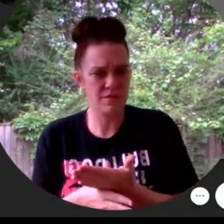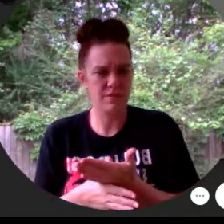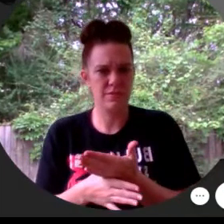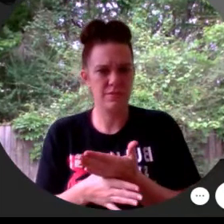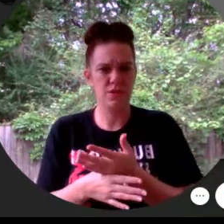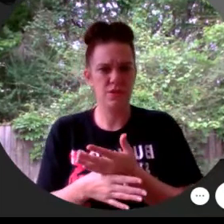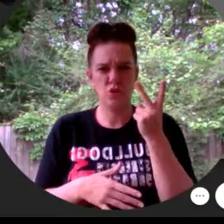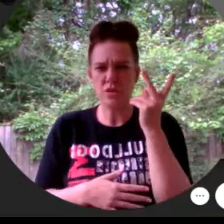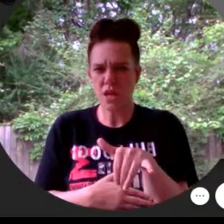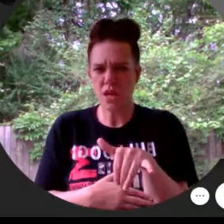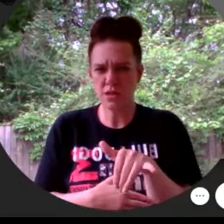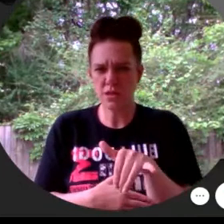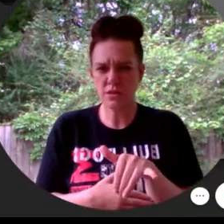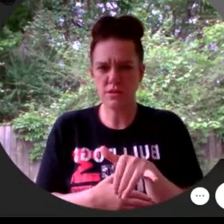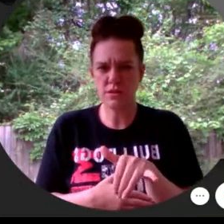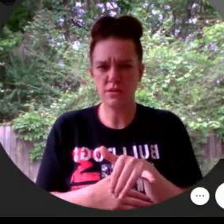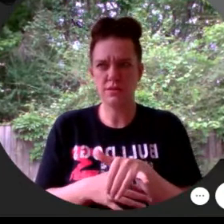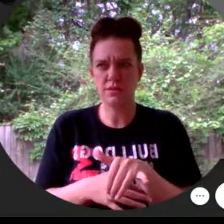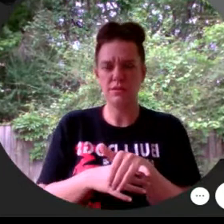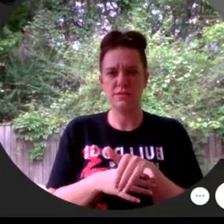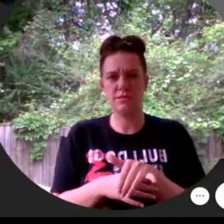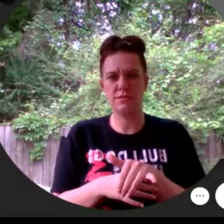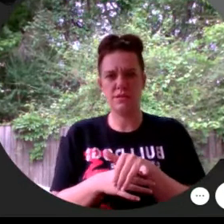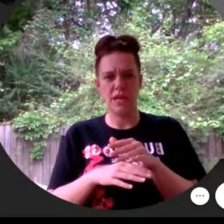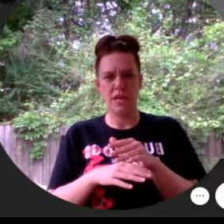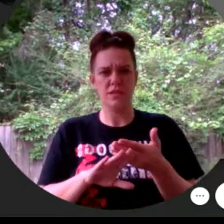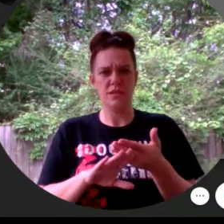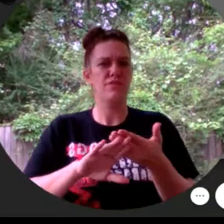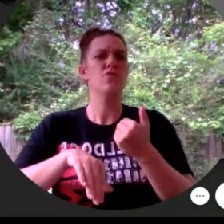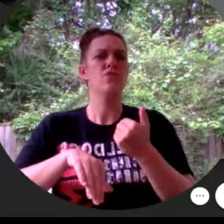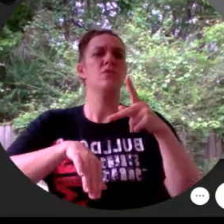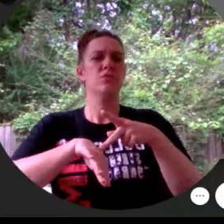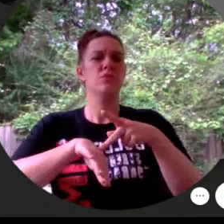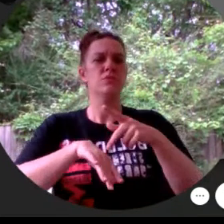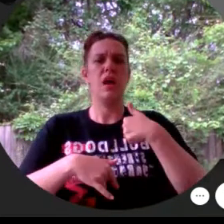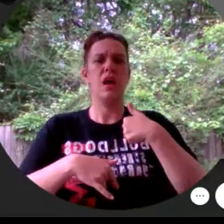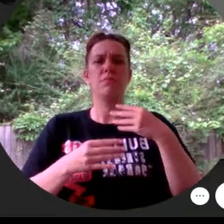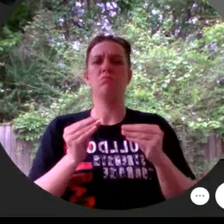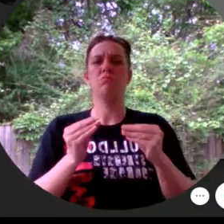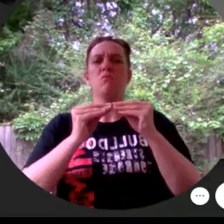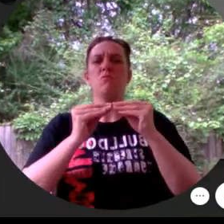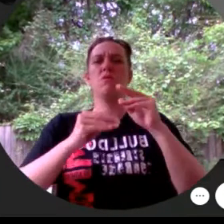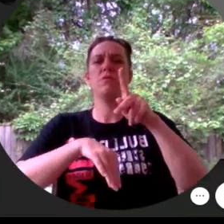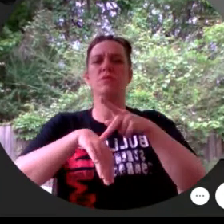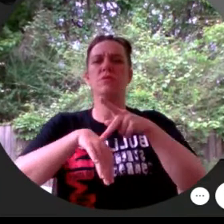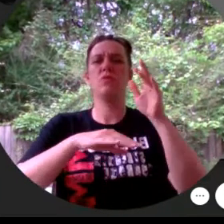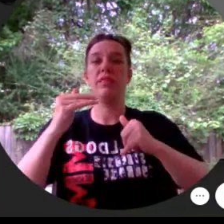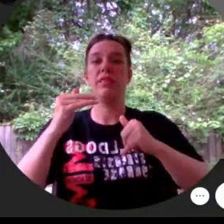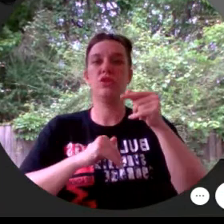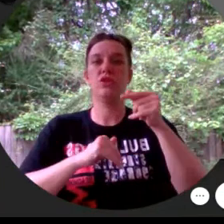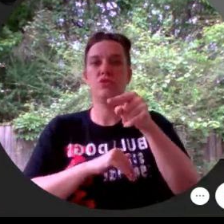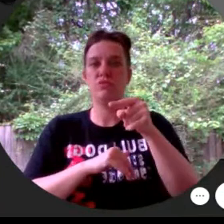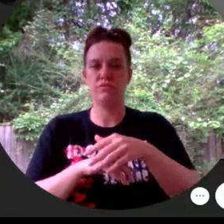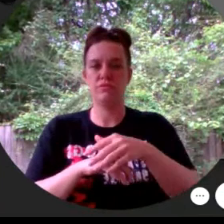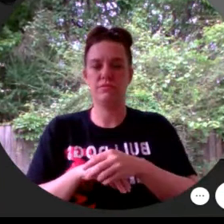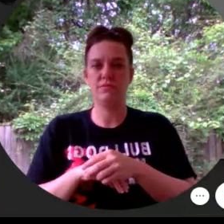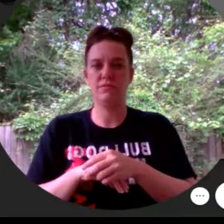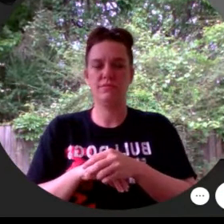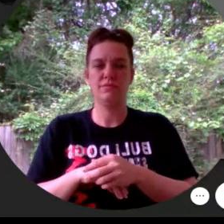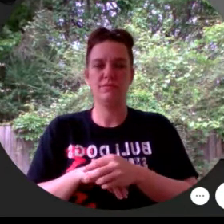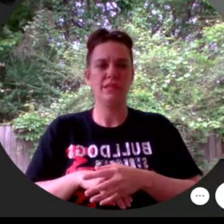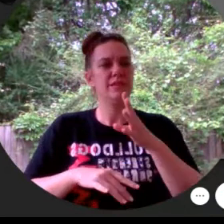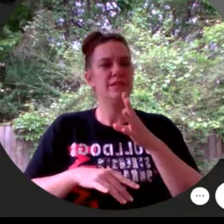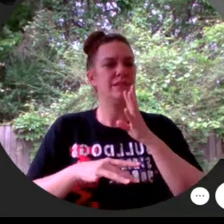you see that? Even as a former principal, I'm more of a principal than you are. And speaking of